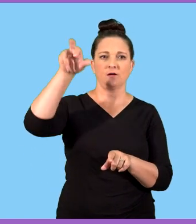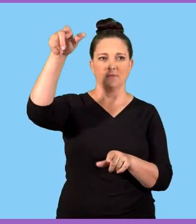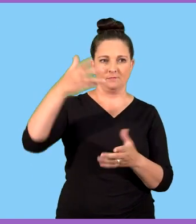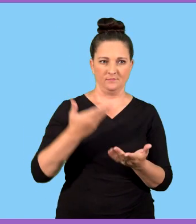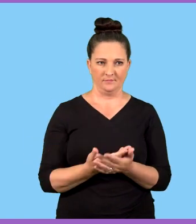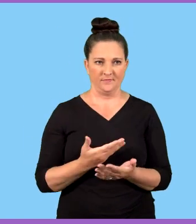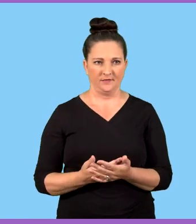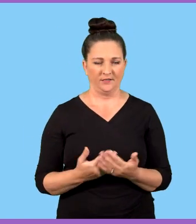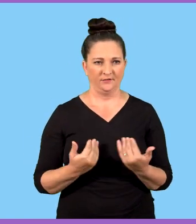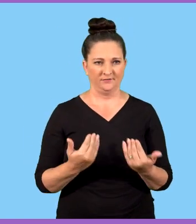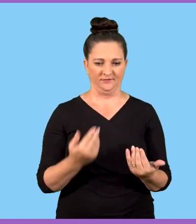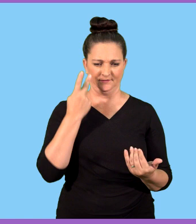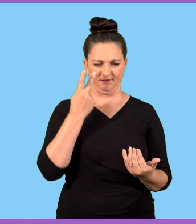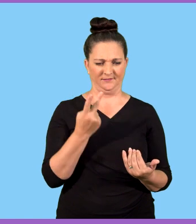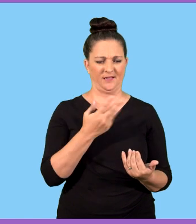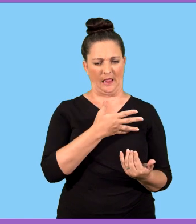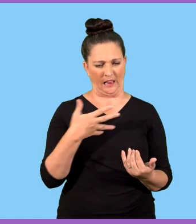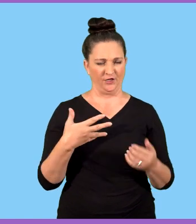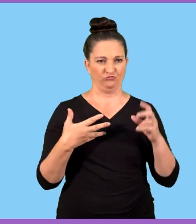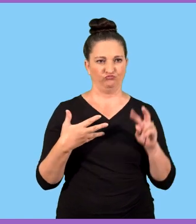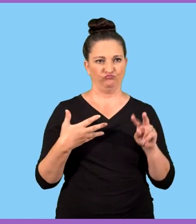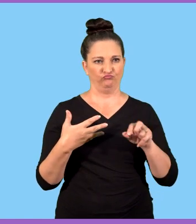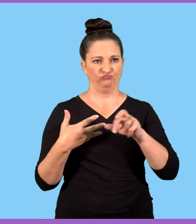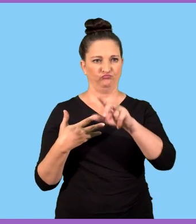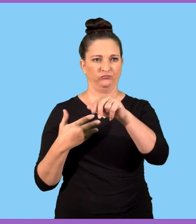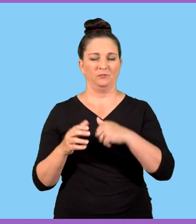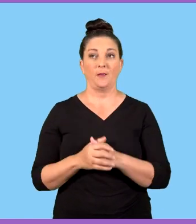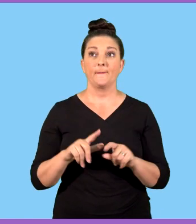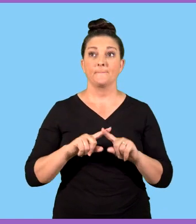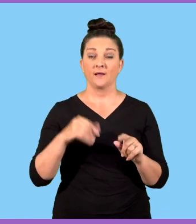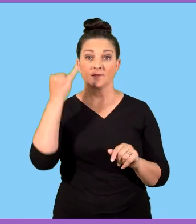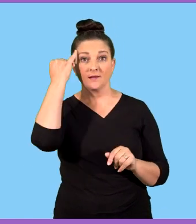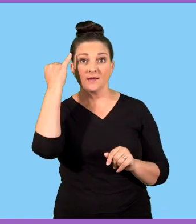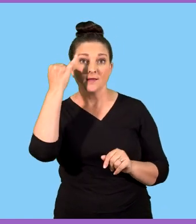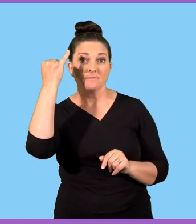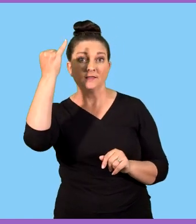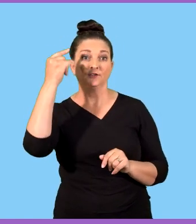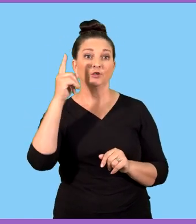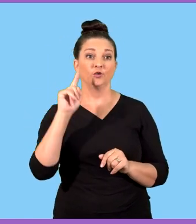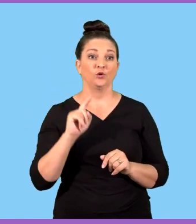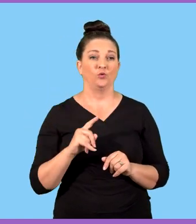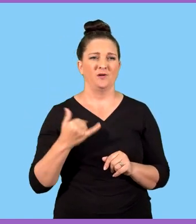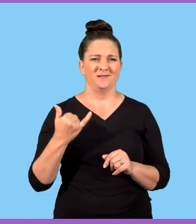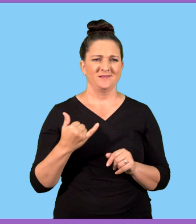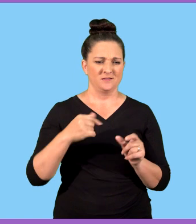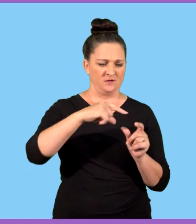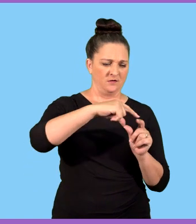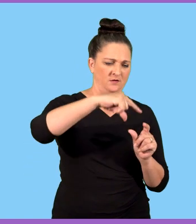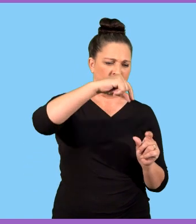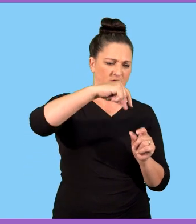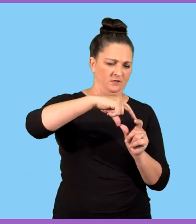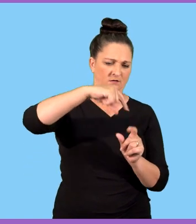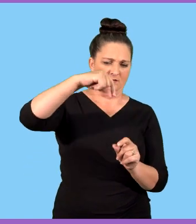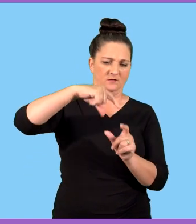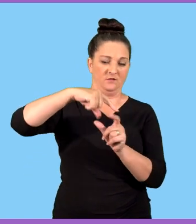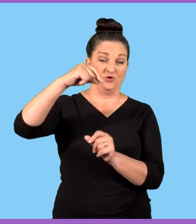lovely lady, you notice she's climbing upstairs there. If we imagine these four little